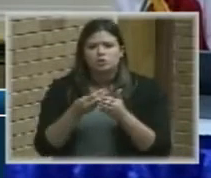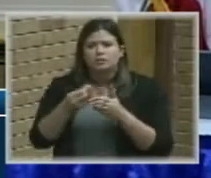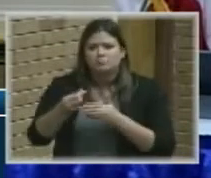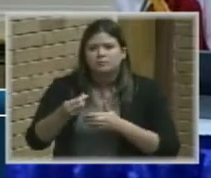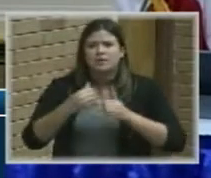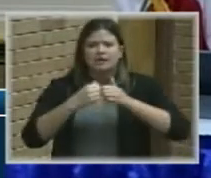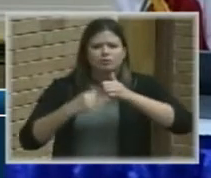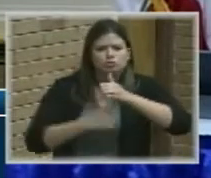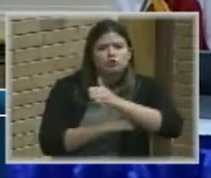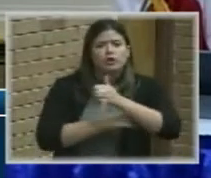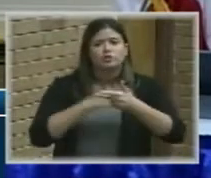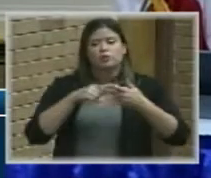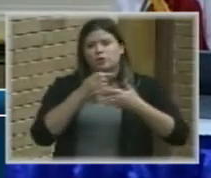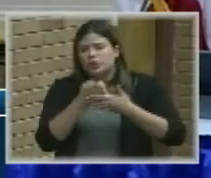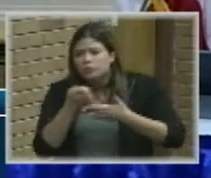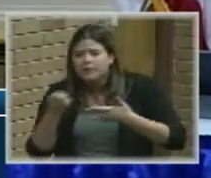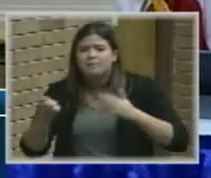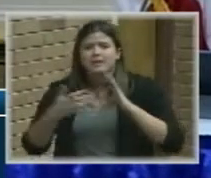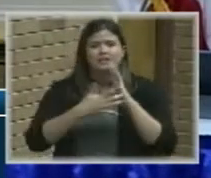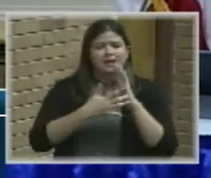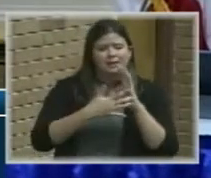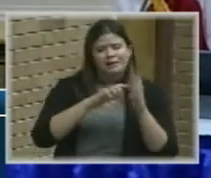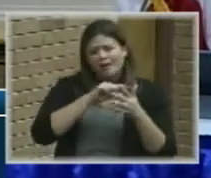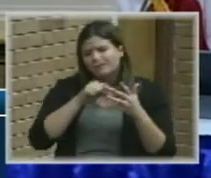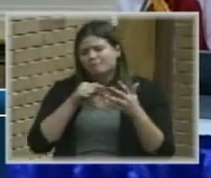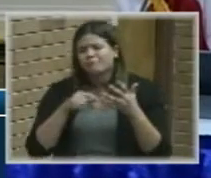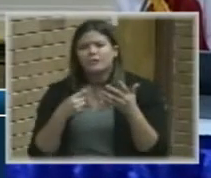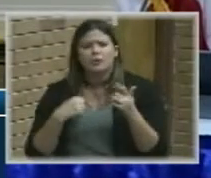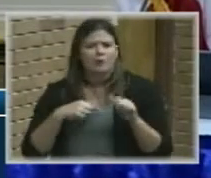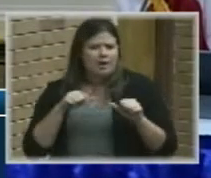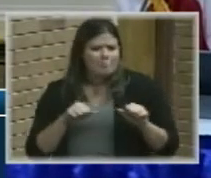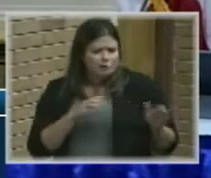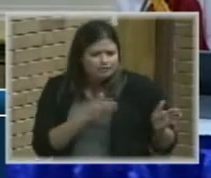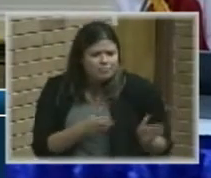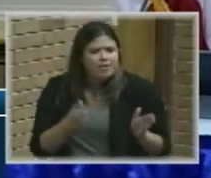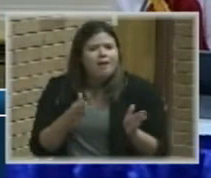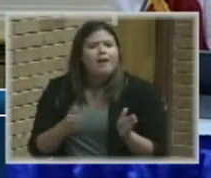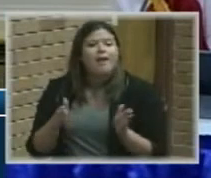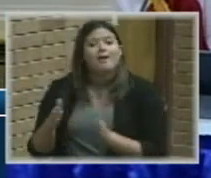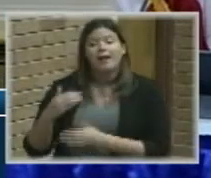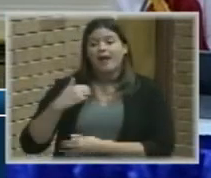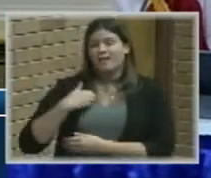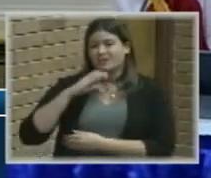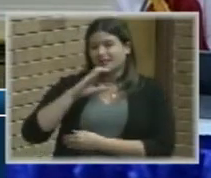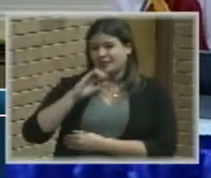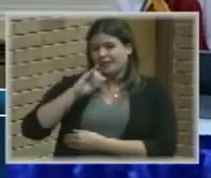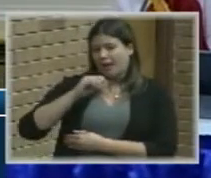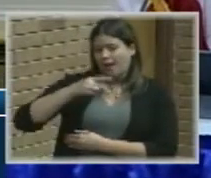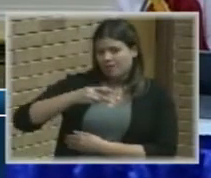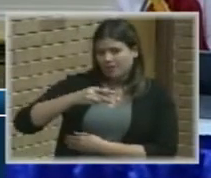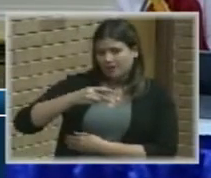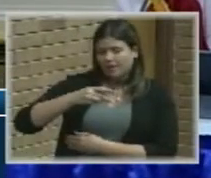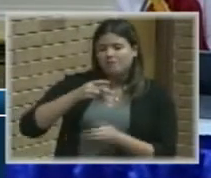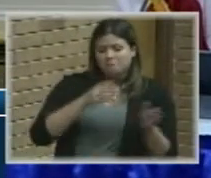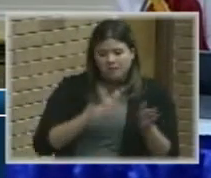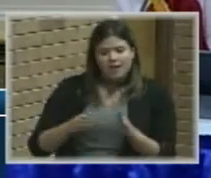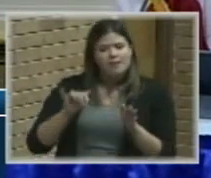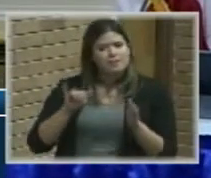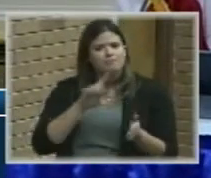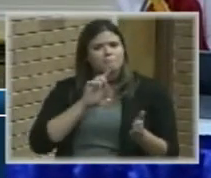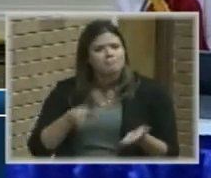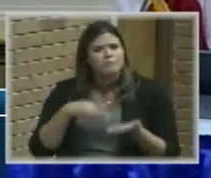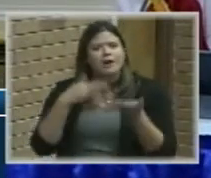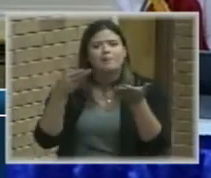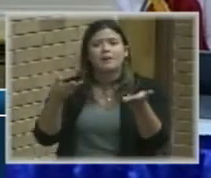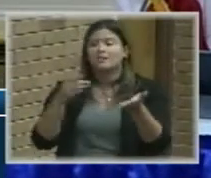equipment, technology, and the like. Having a CIP is something that is recommended but